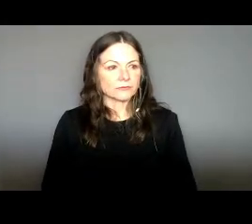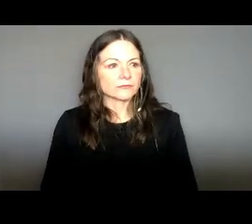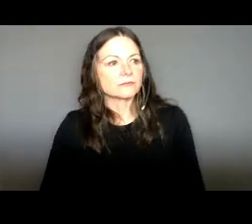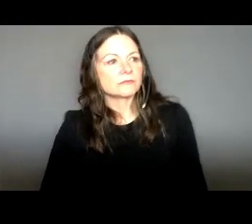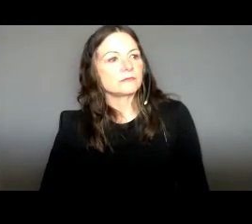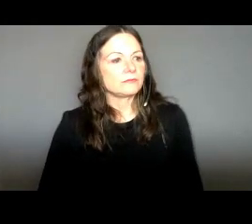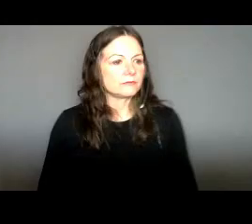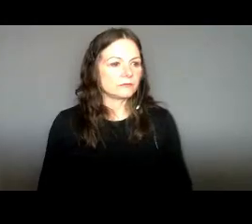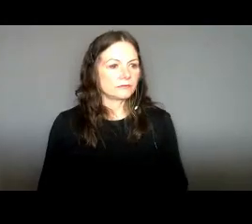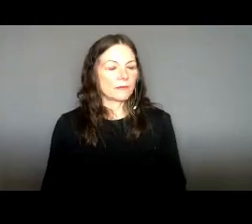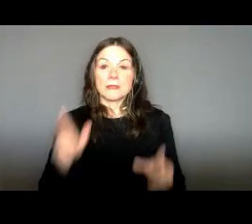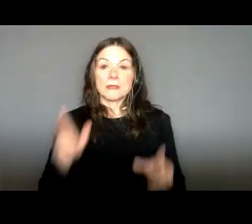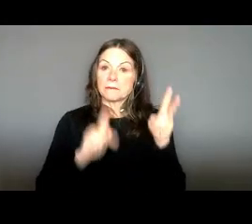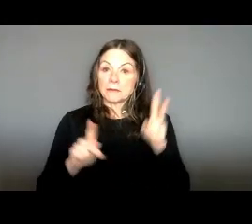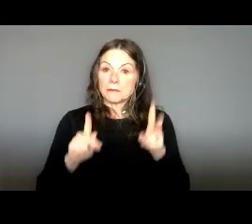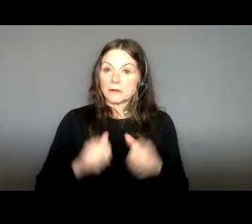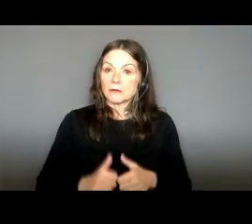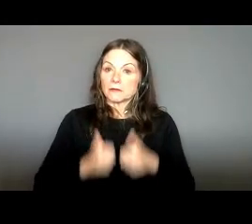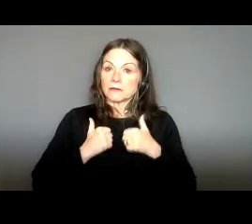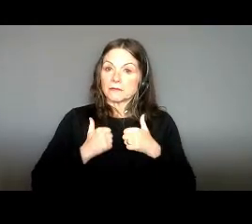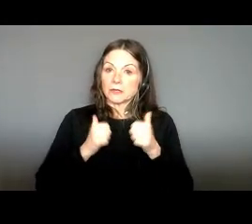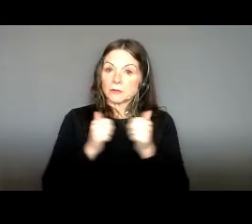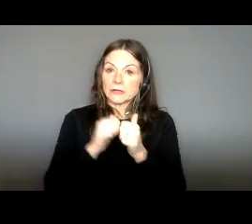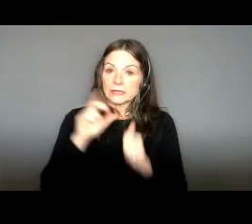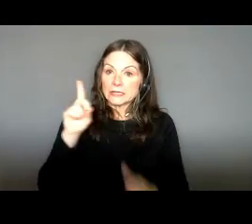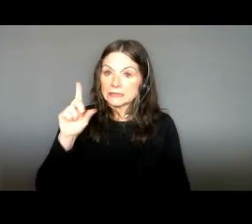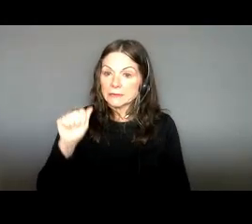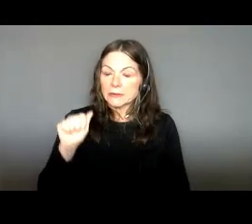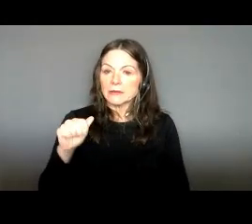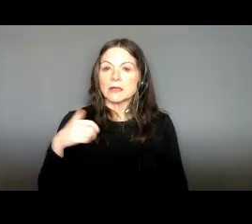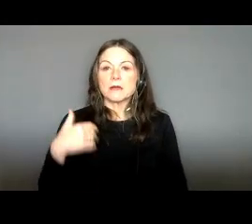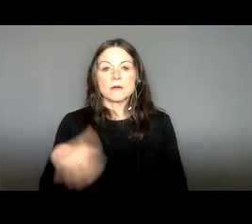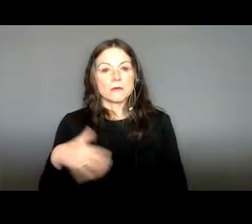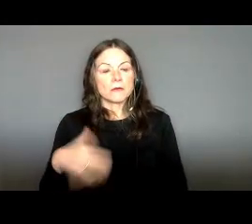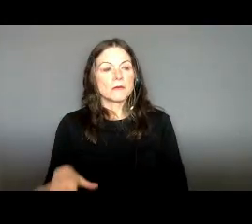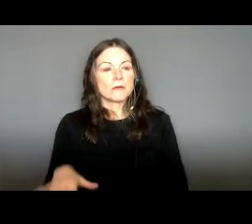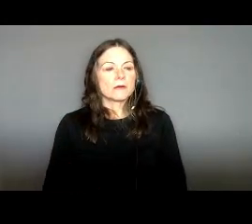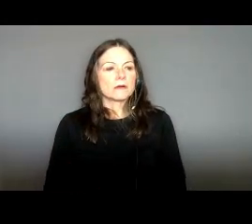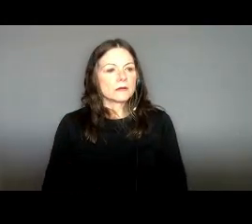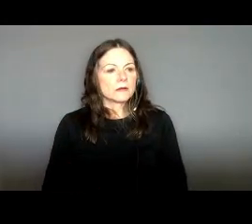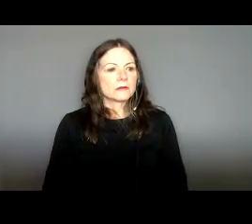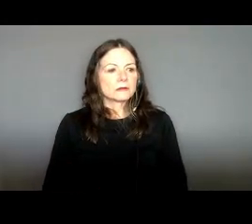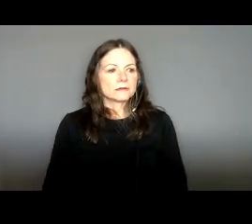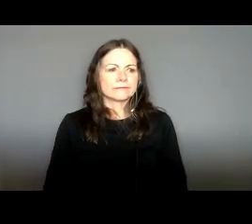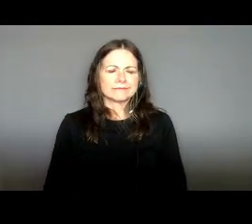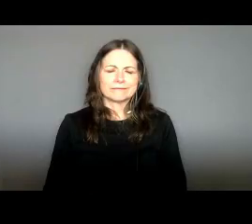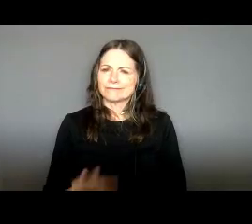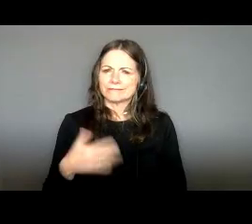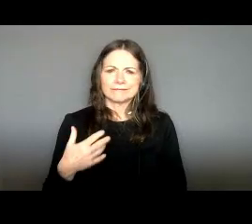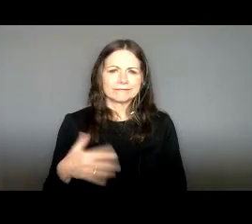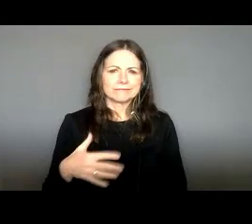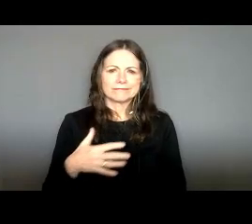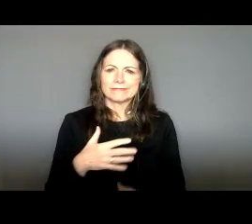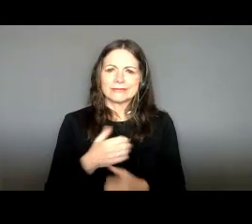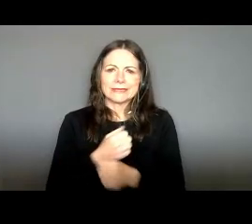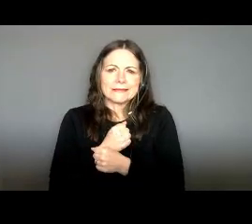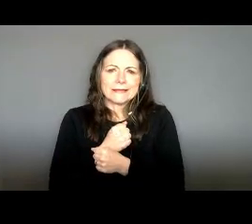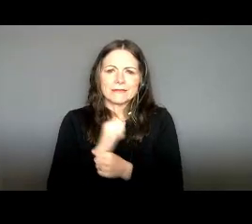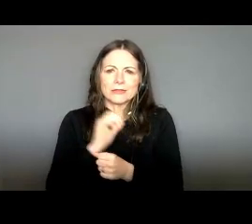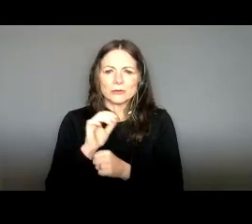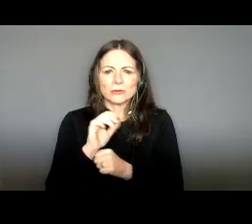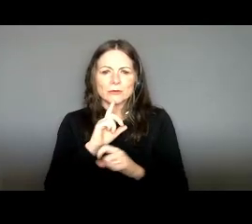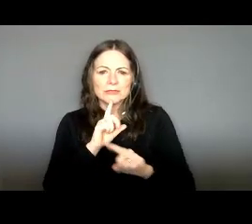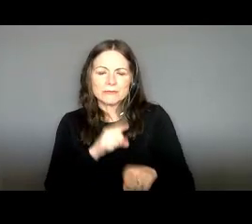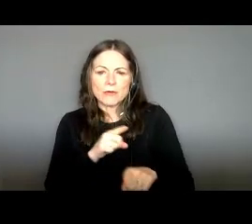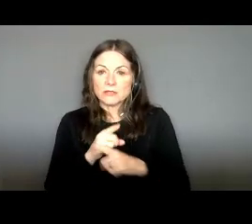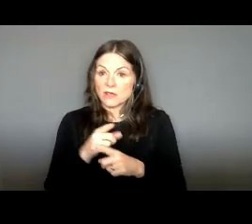People living with disabilities poll commenting in chat. I love your response, Paisha. People,